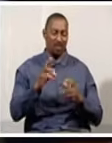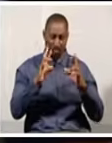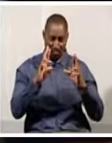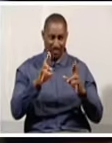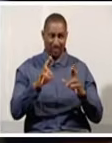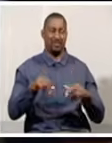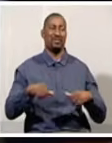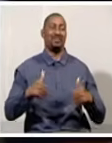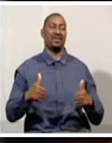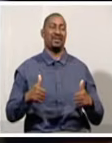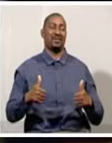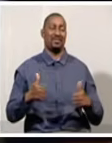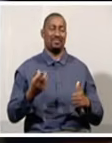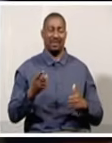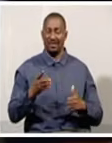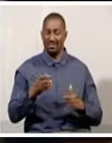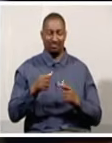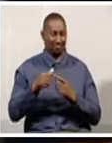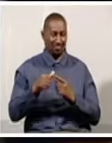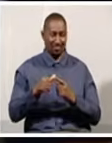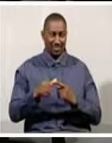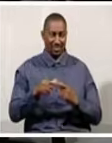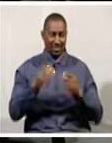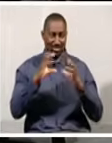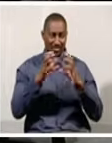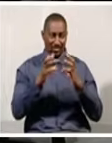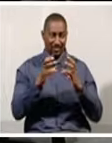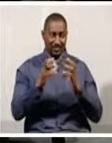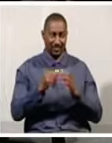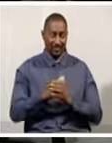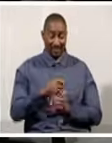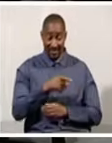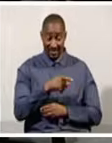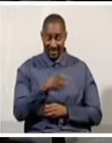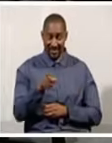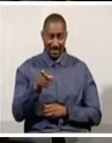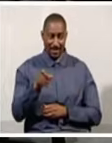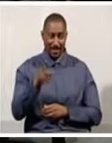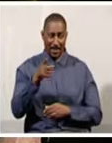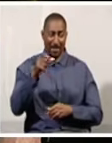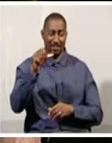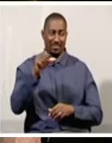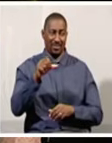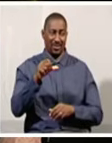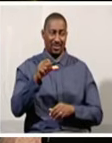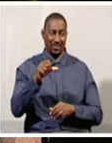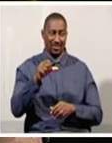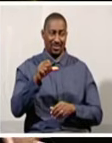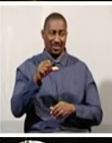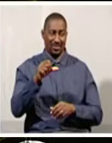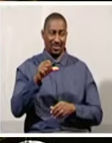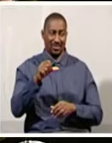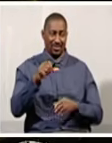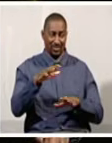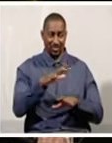Mm. For many cases, when stuff like this is, of course, unprecedented, mm-hmm. but in many situations,